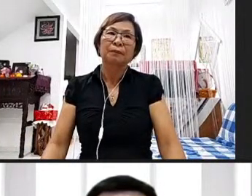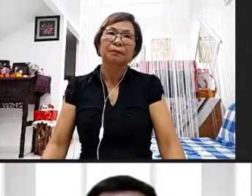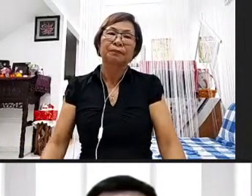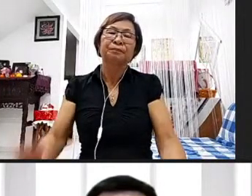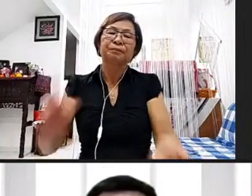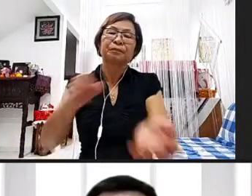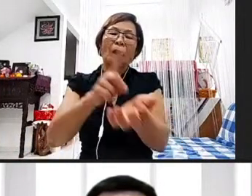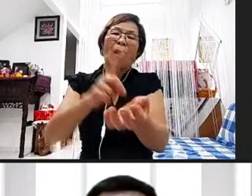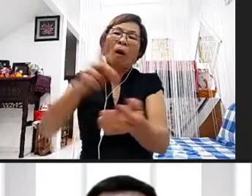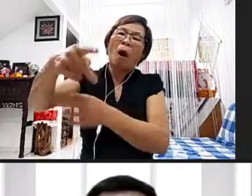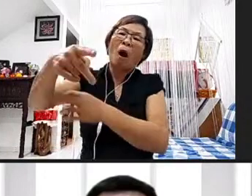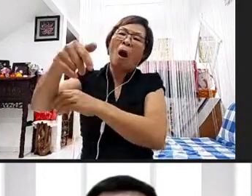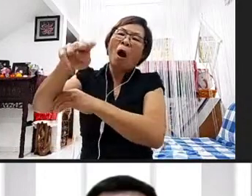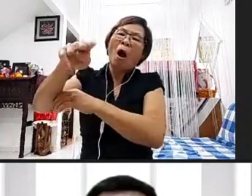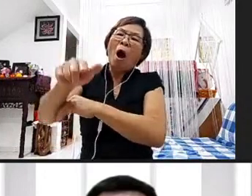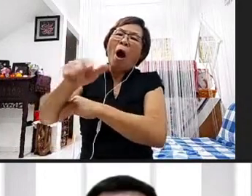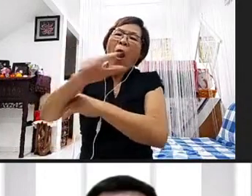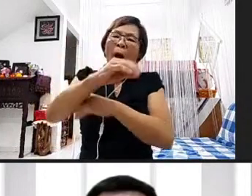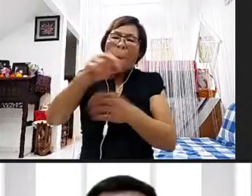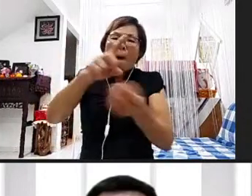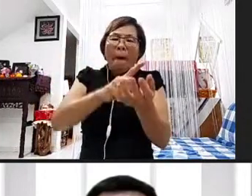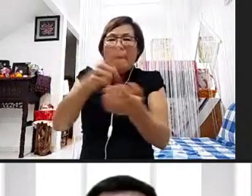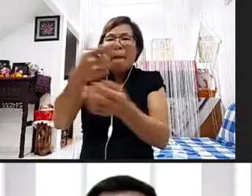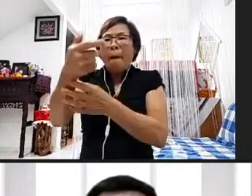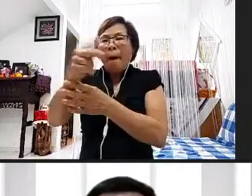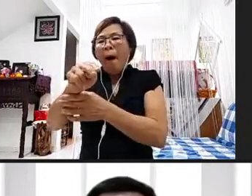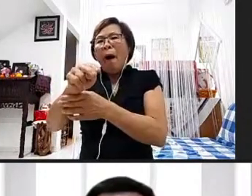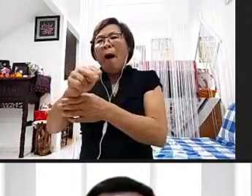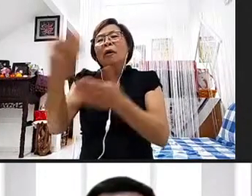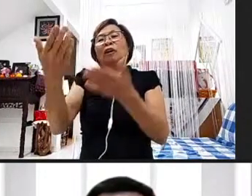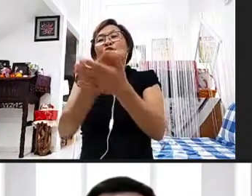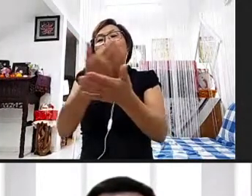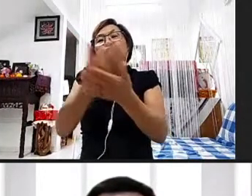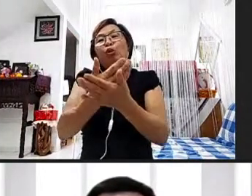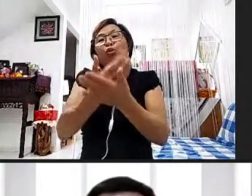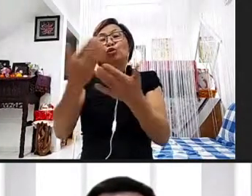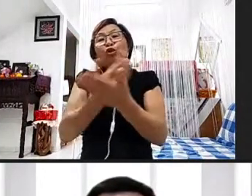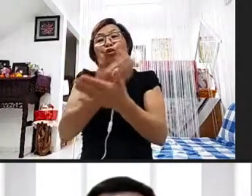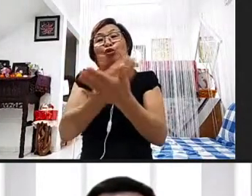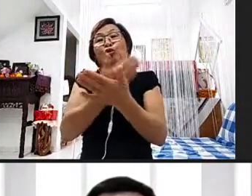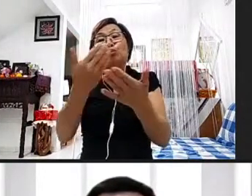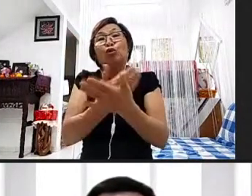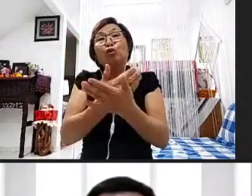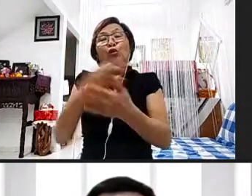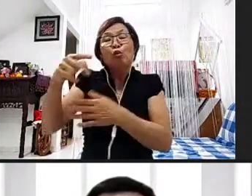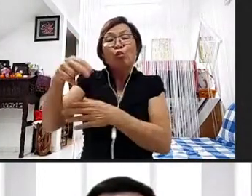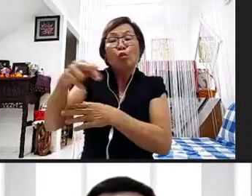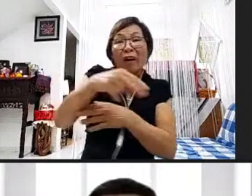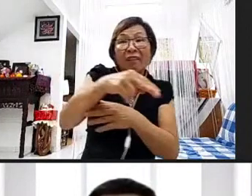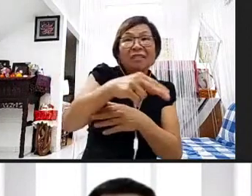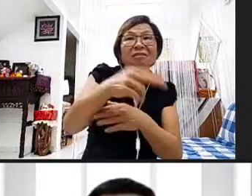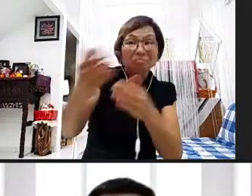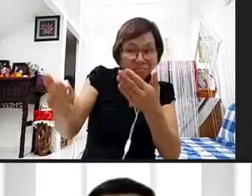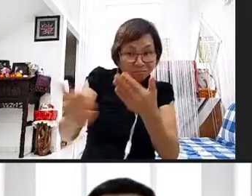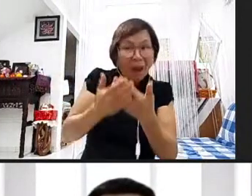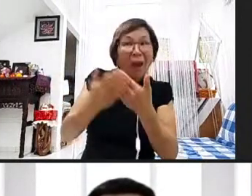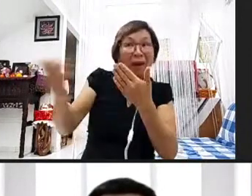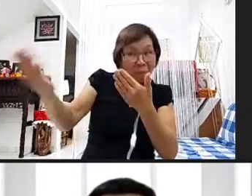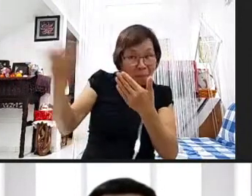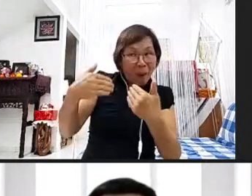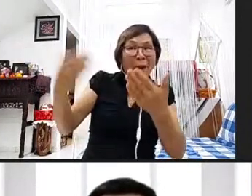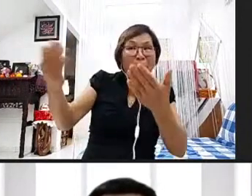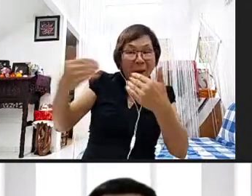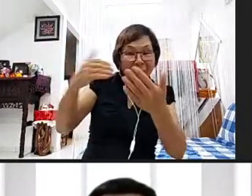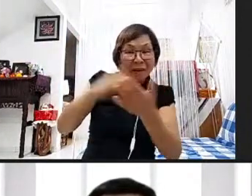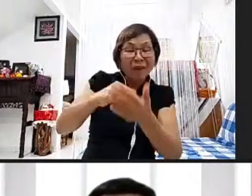Dr. Gan has also said that new variants are coming in today. There's law of impermanence. Things are changing, the law of evolution.